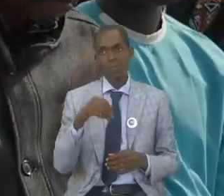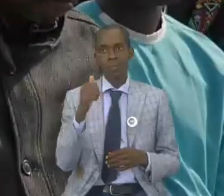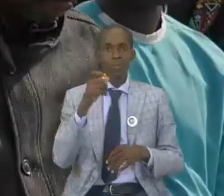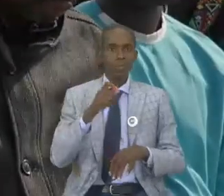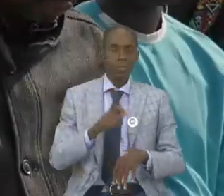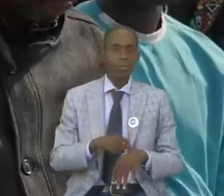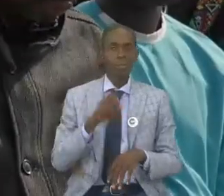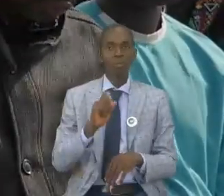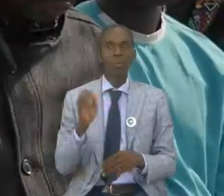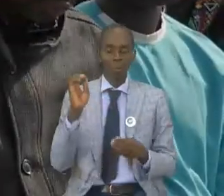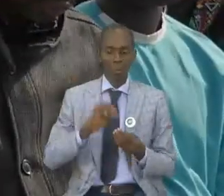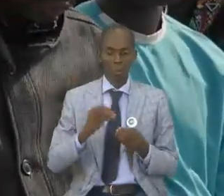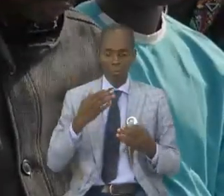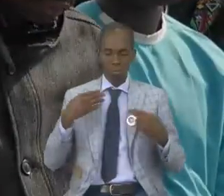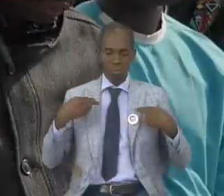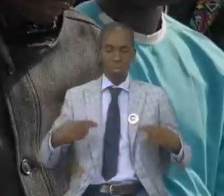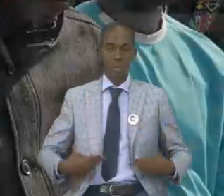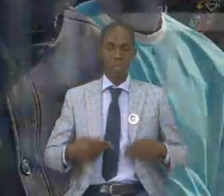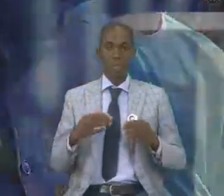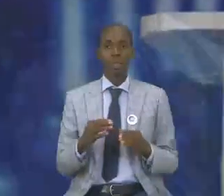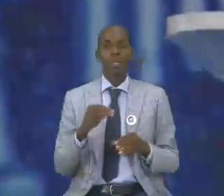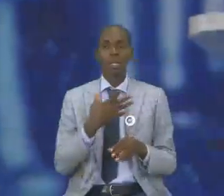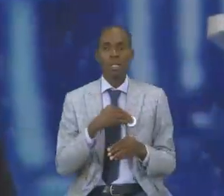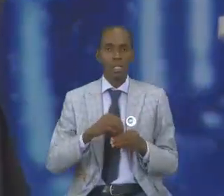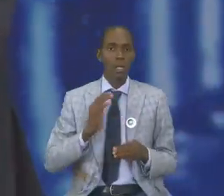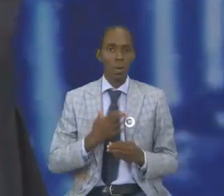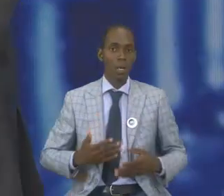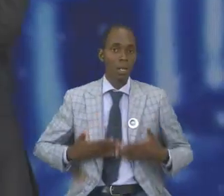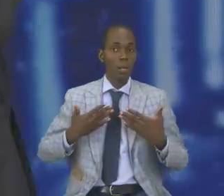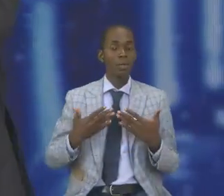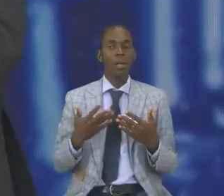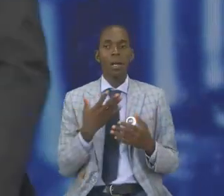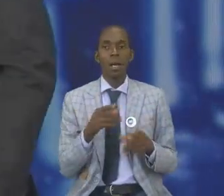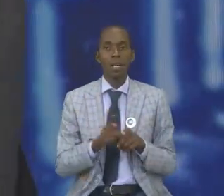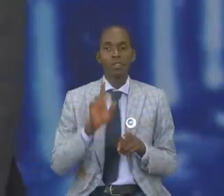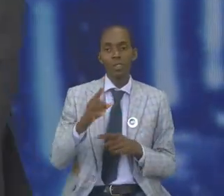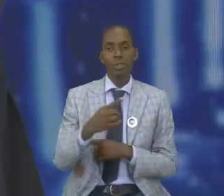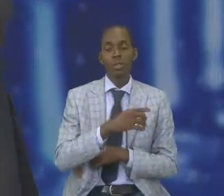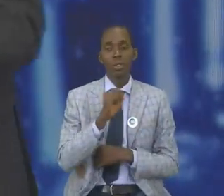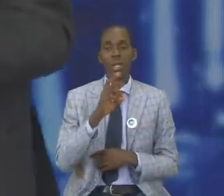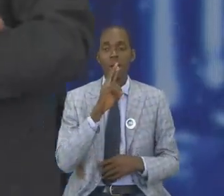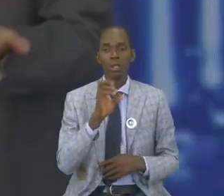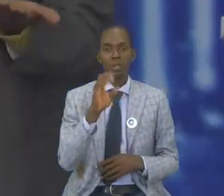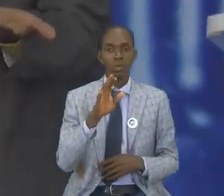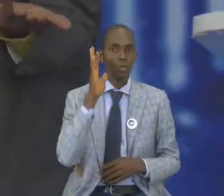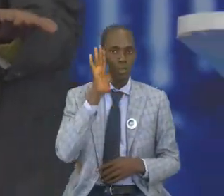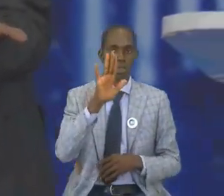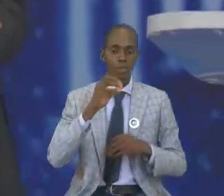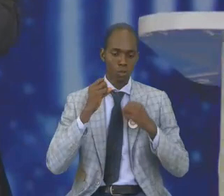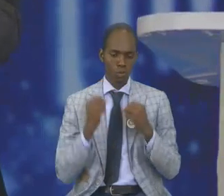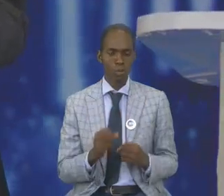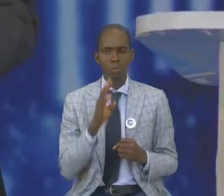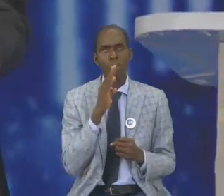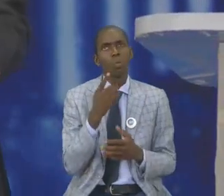times healthier in our lives. As your days are, so shall your strength be.